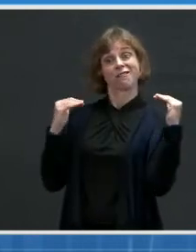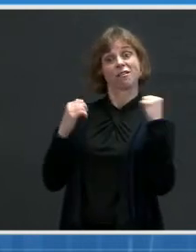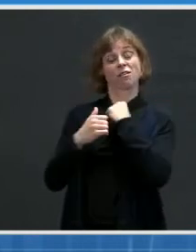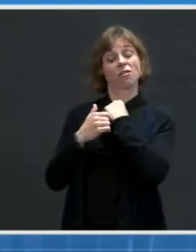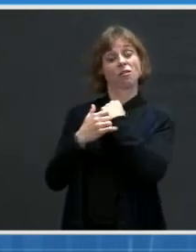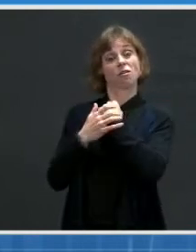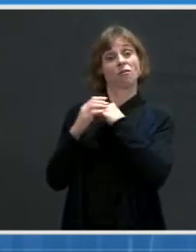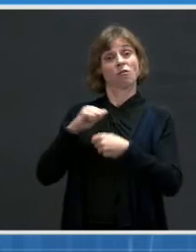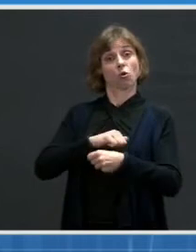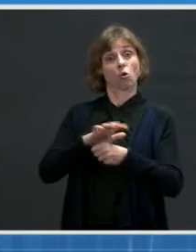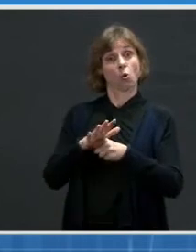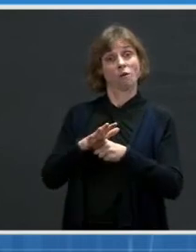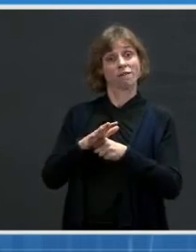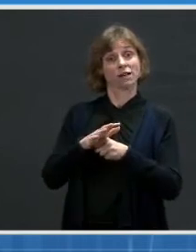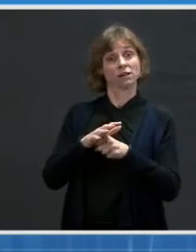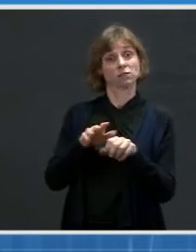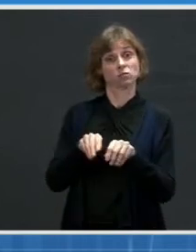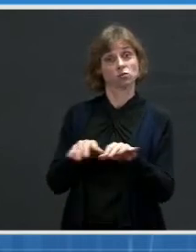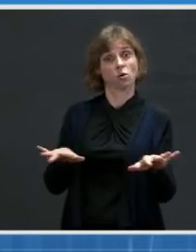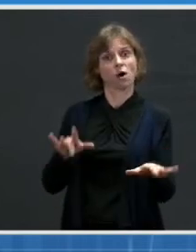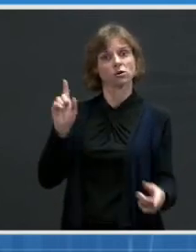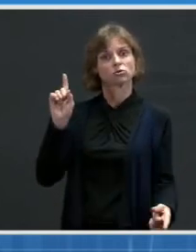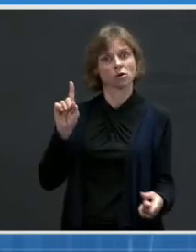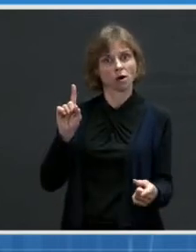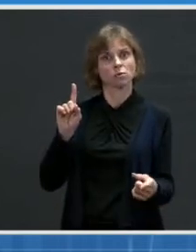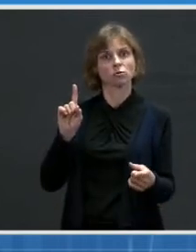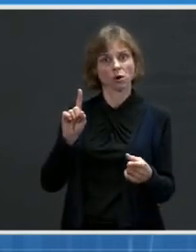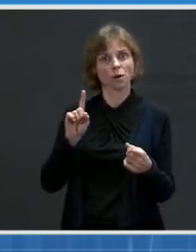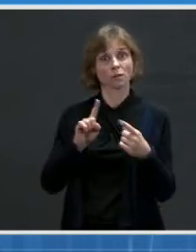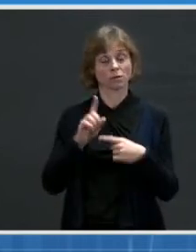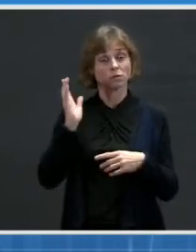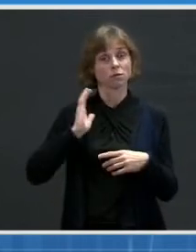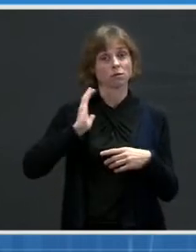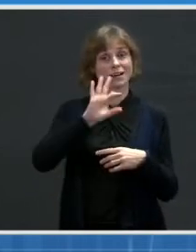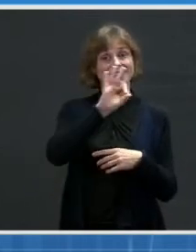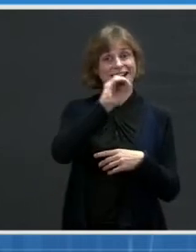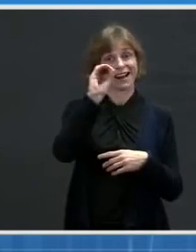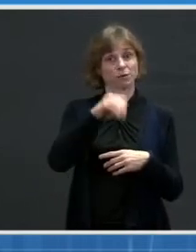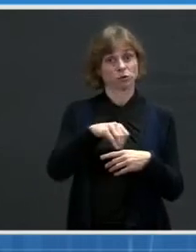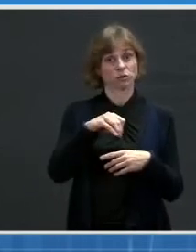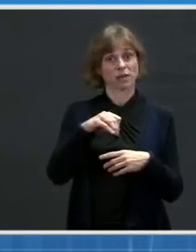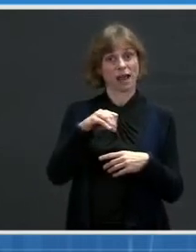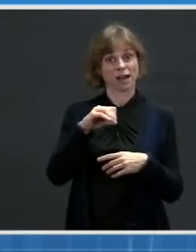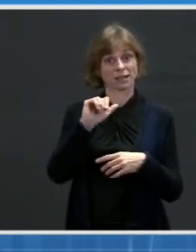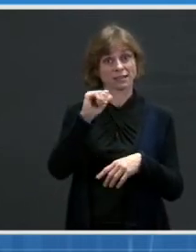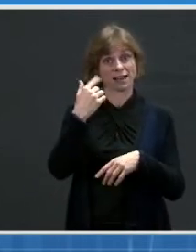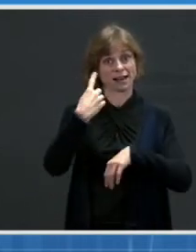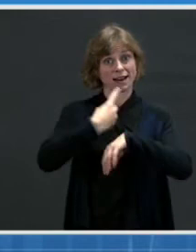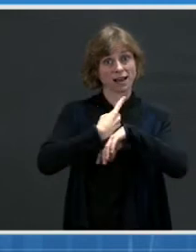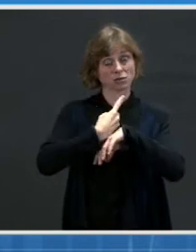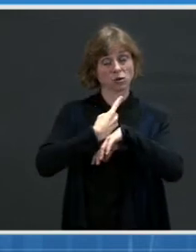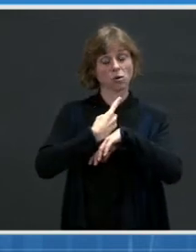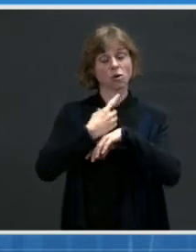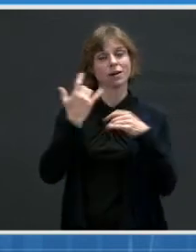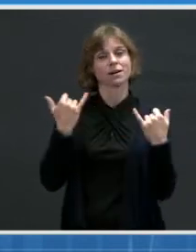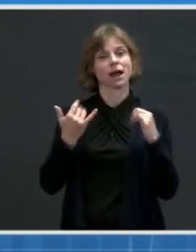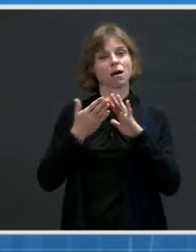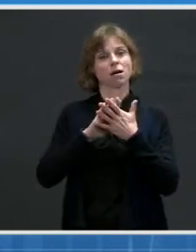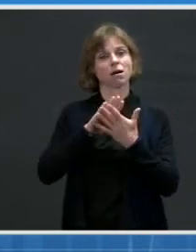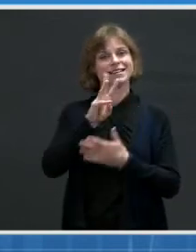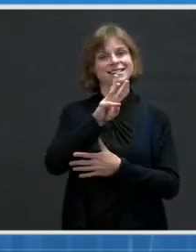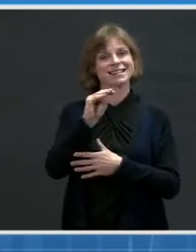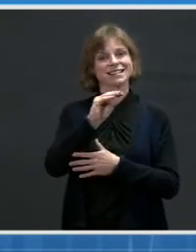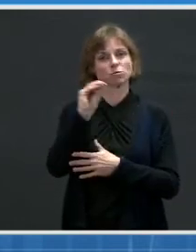drop, declining from approximately 90% when we released our school guidance about 10 days ago to 60% as